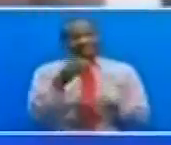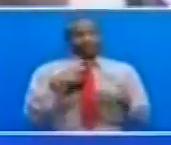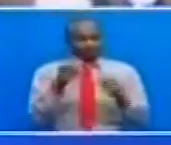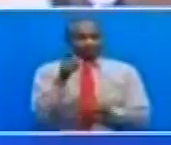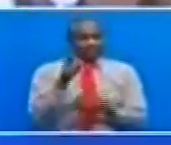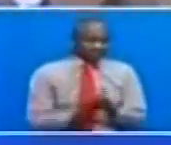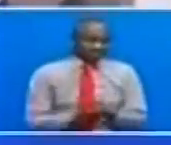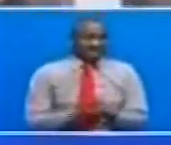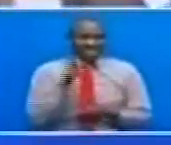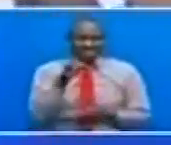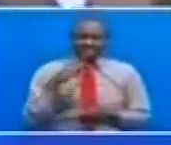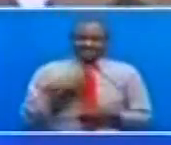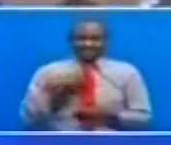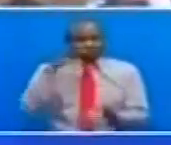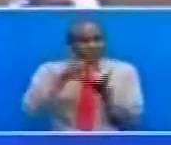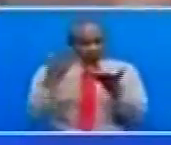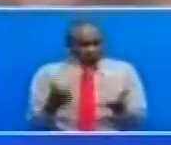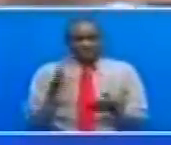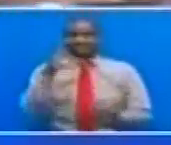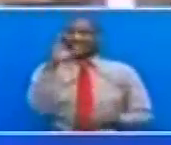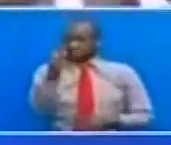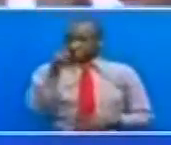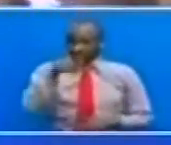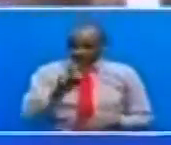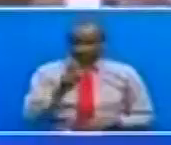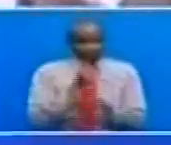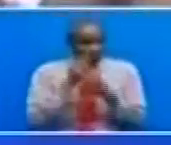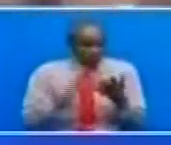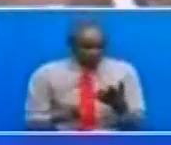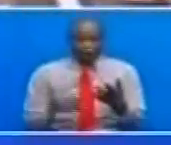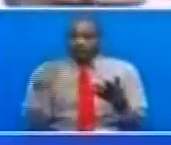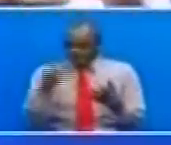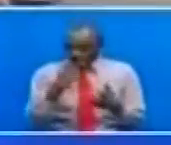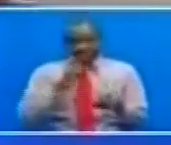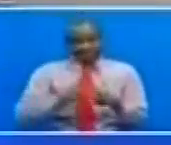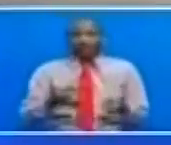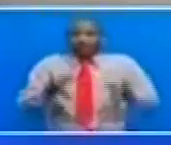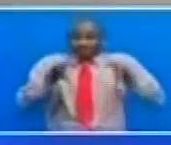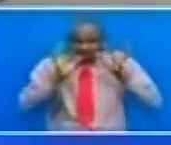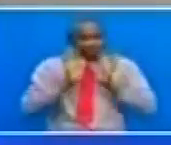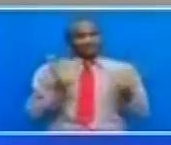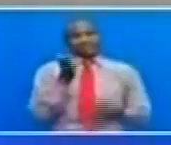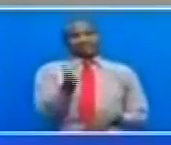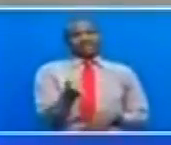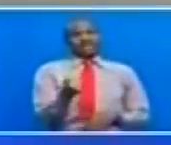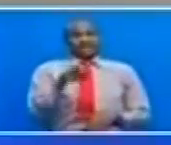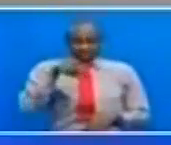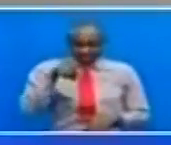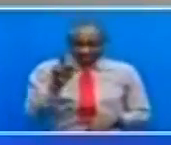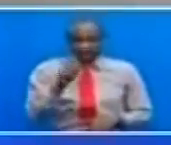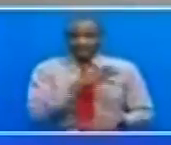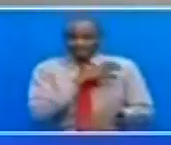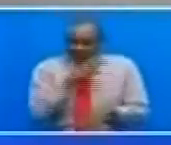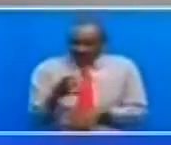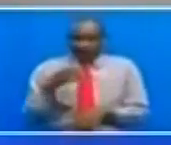This essentially reduces the role of the cabinet secretary to periphery ceremonial at best, and substantially increases the